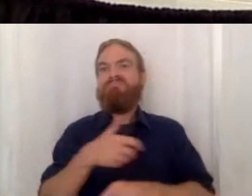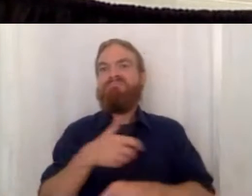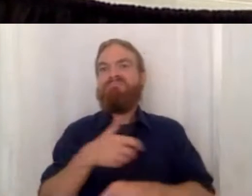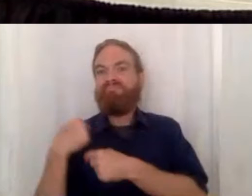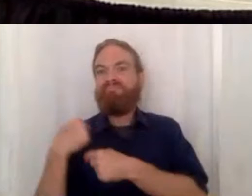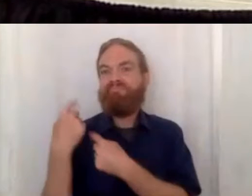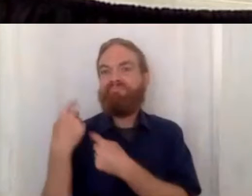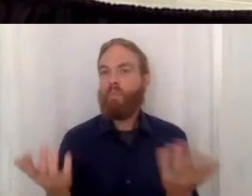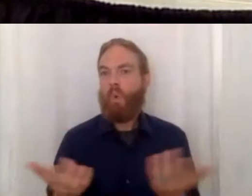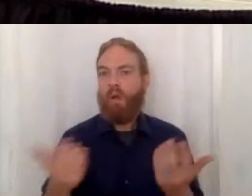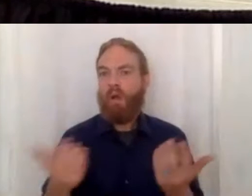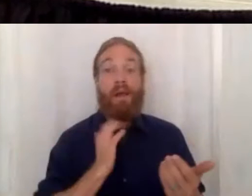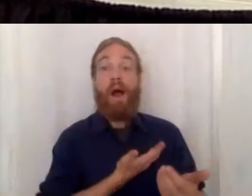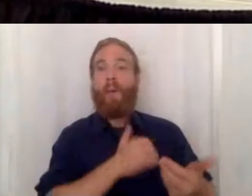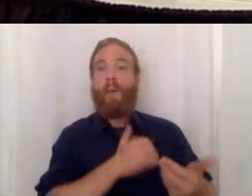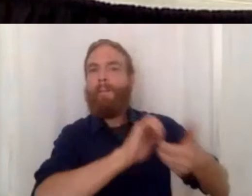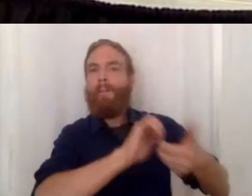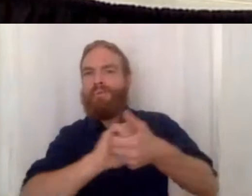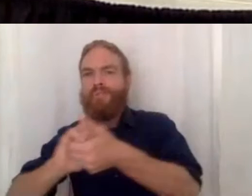Dr.